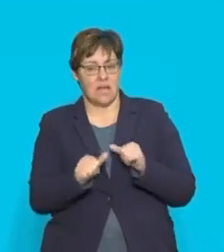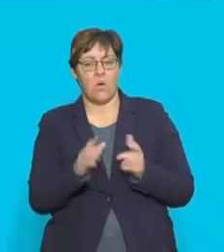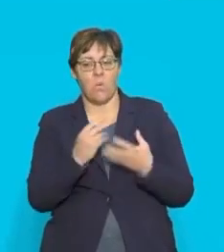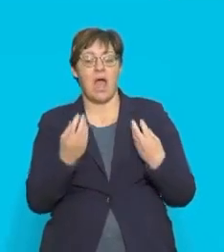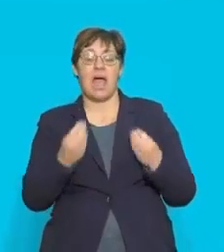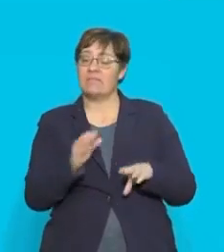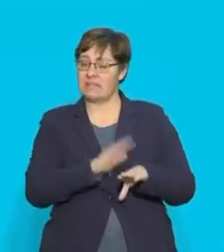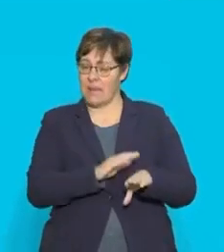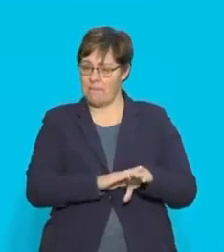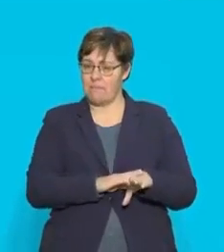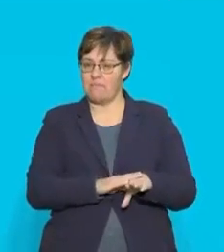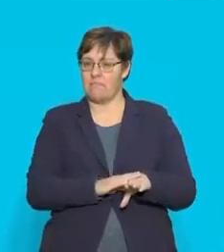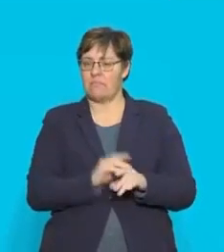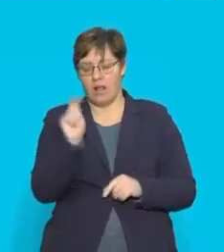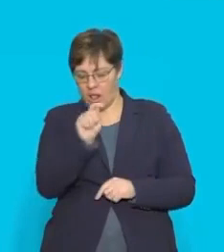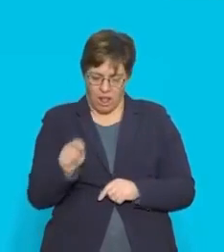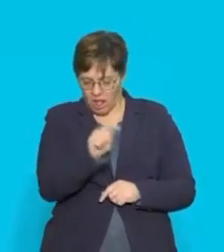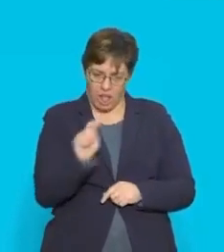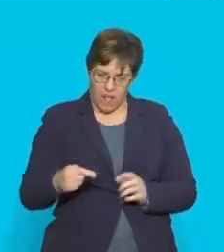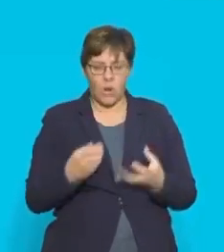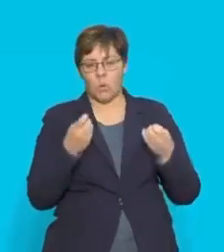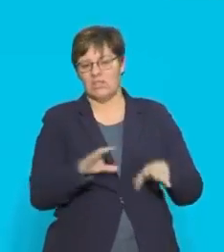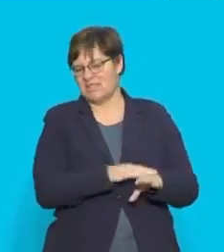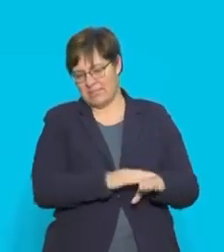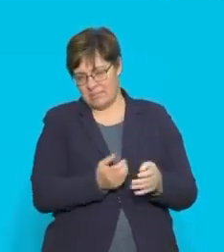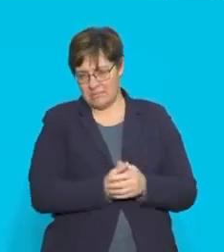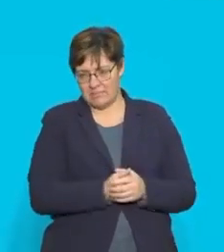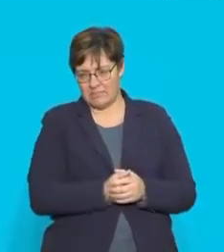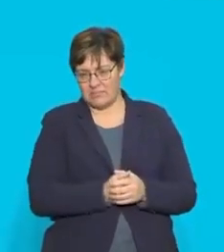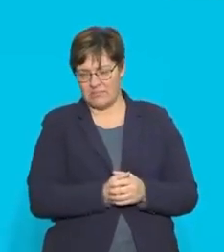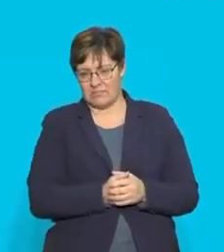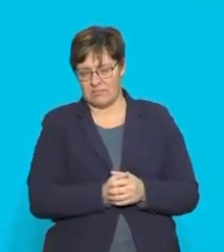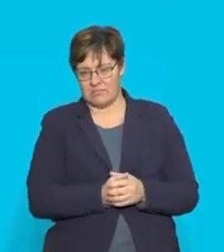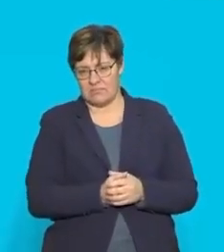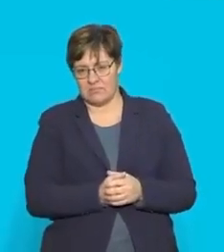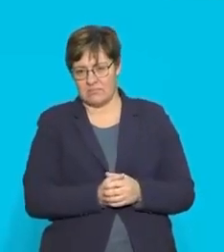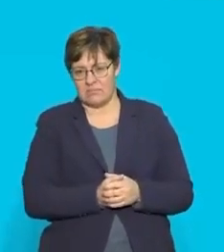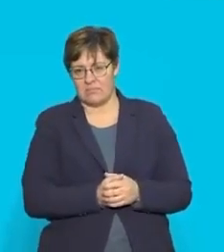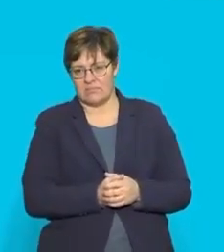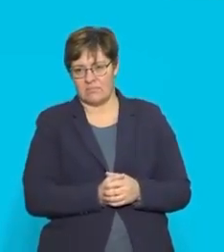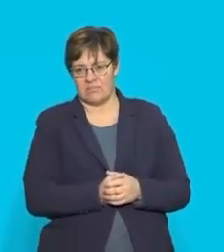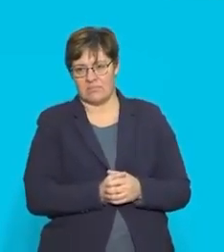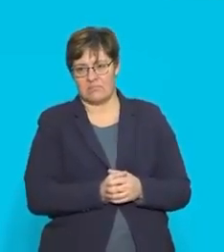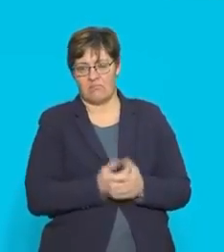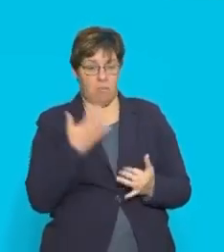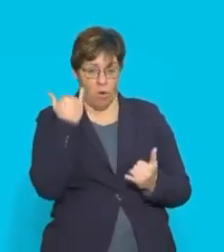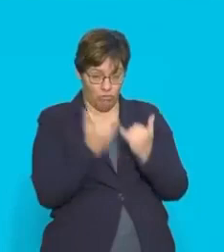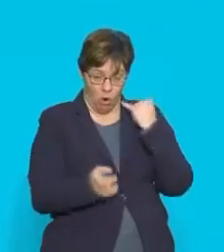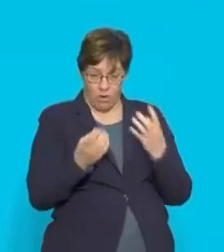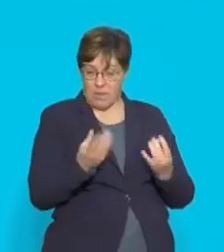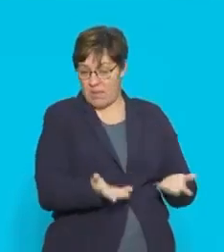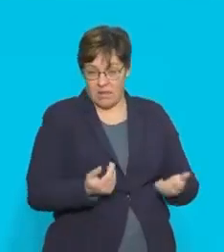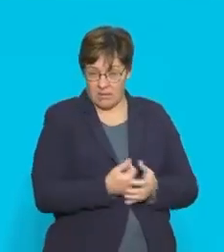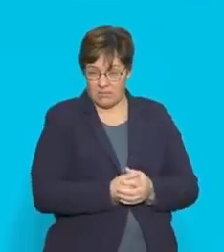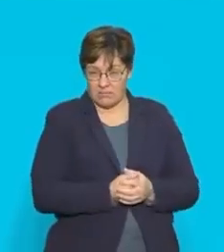the answer, you've put your answer on a calculator and give me a number, and what if your number is wrong? Then we're